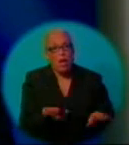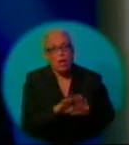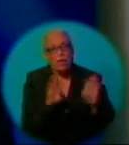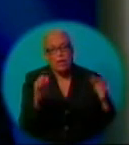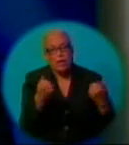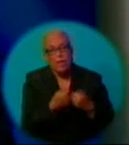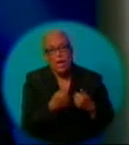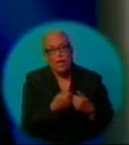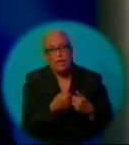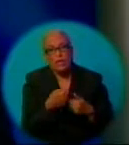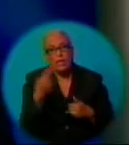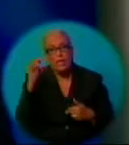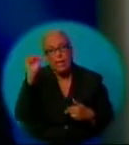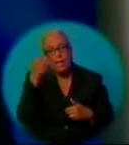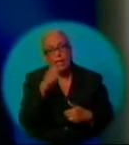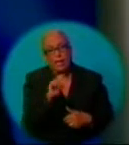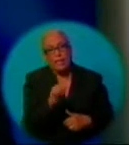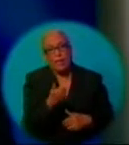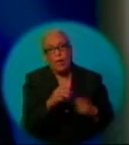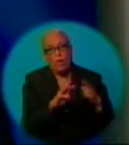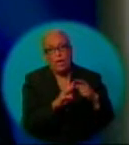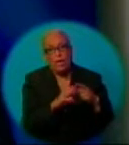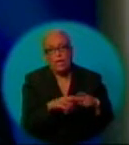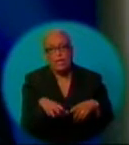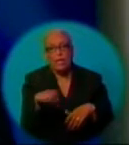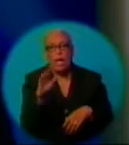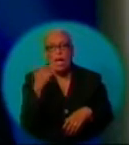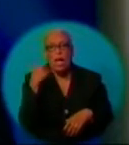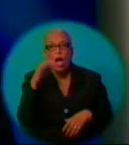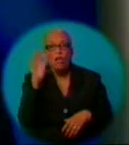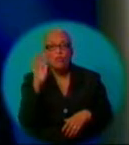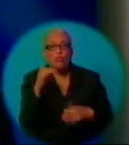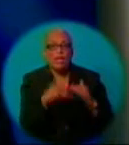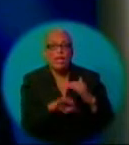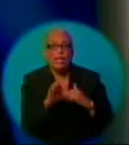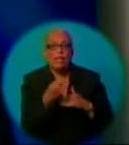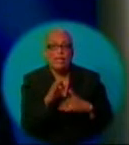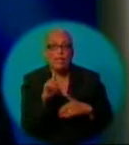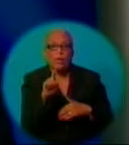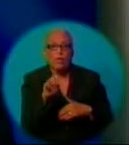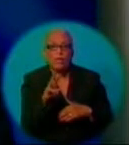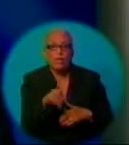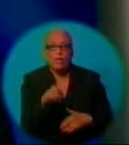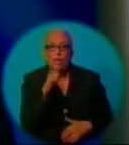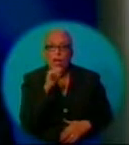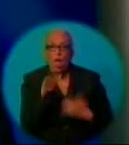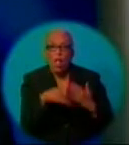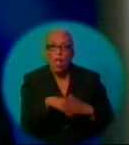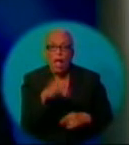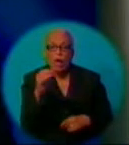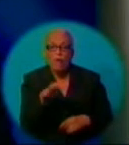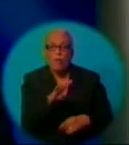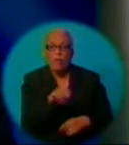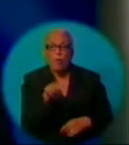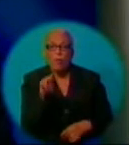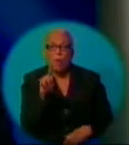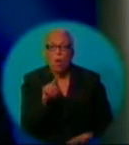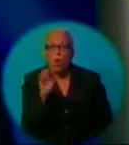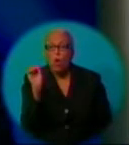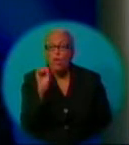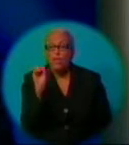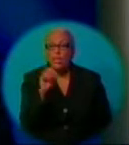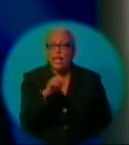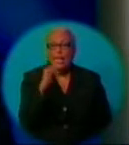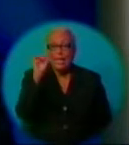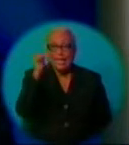opening match to the hosts, India, by 10 wickets. Scores in that game: Australia on the 19s, 163 in 41.1